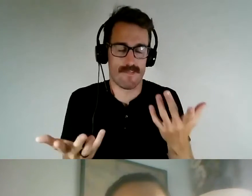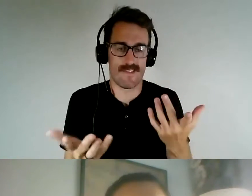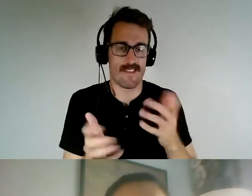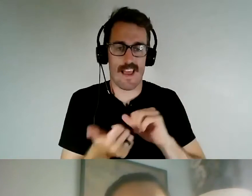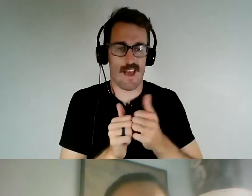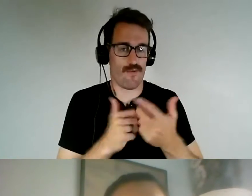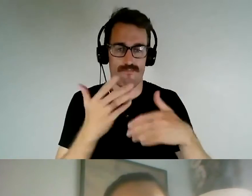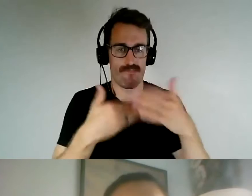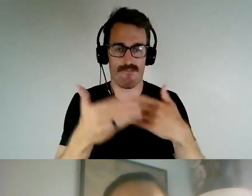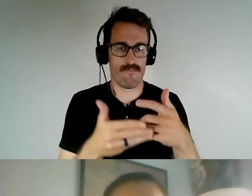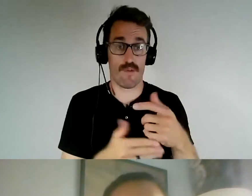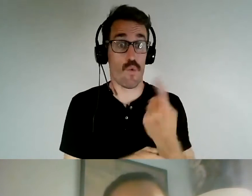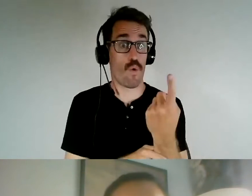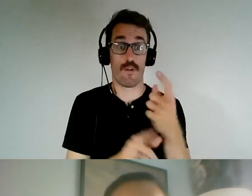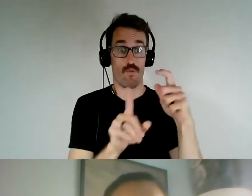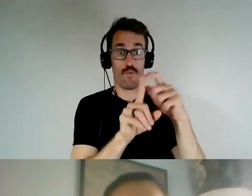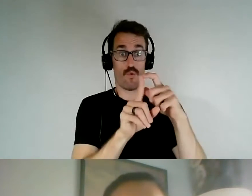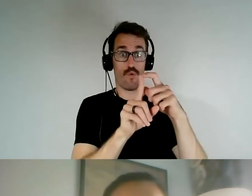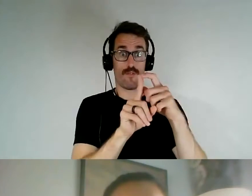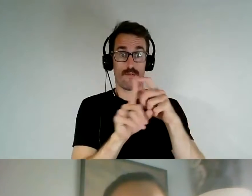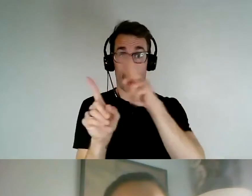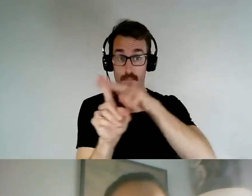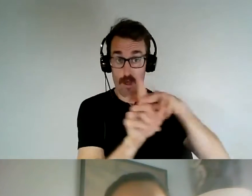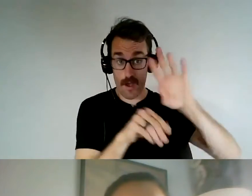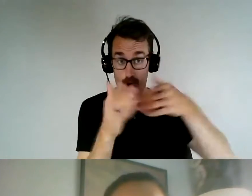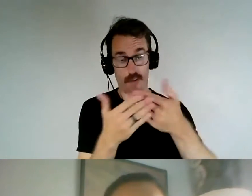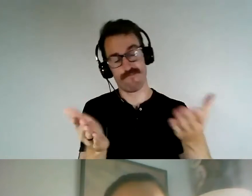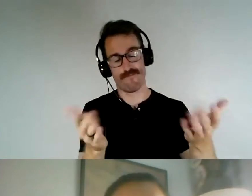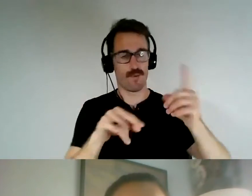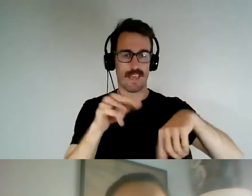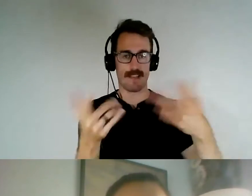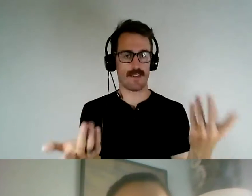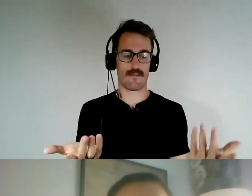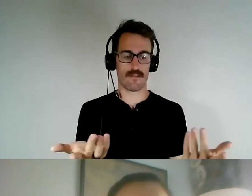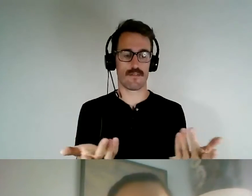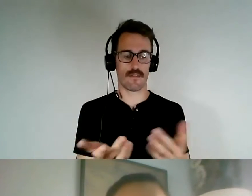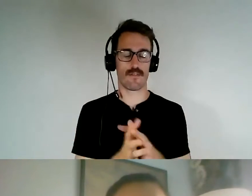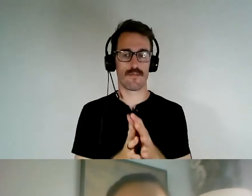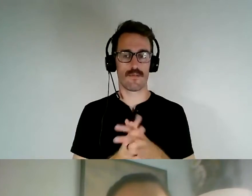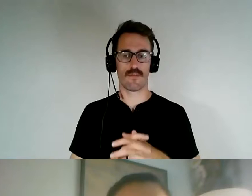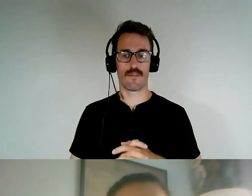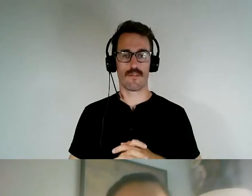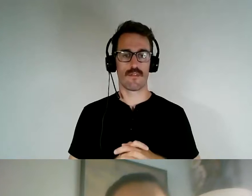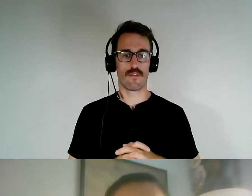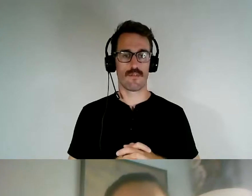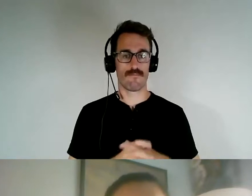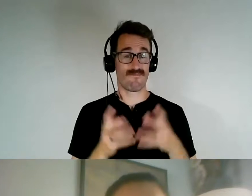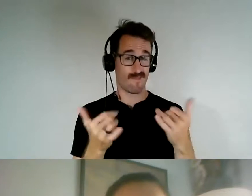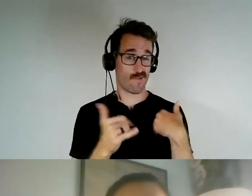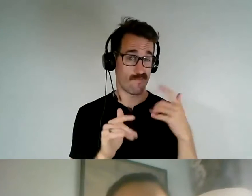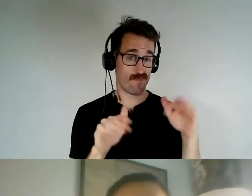term that kind of reduces the all of the titles that are out there. And I would like to address